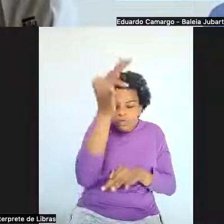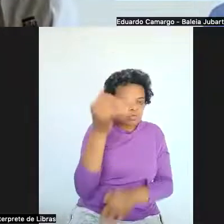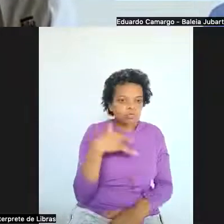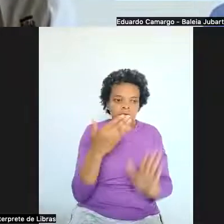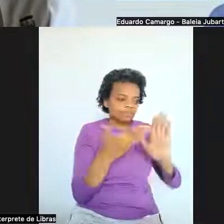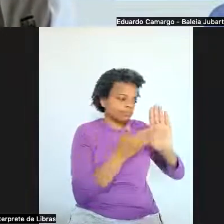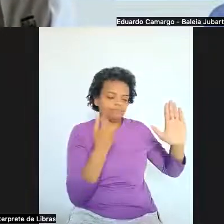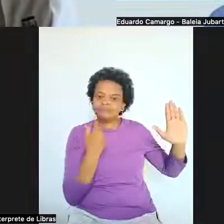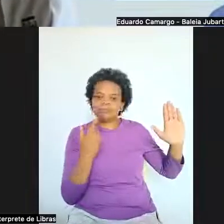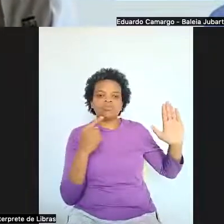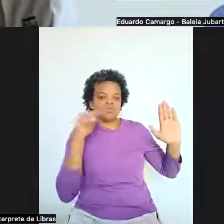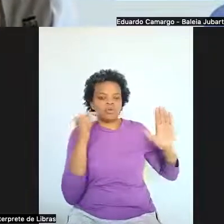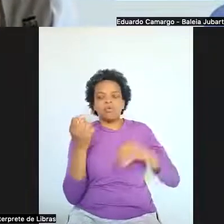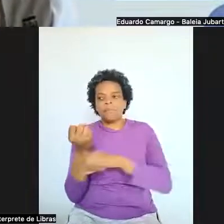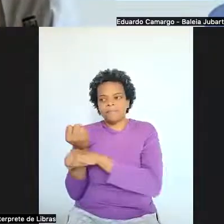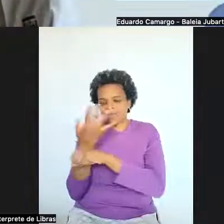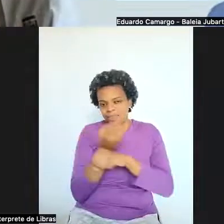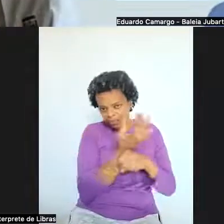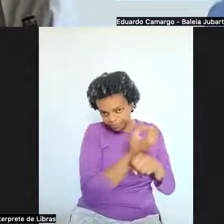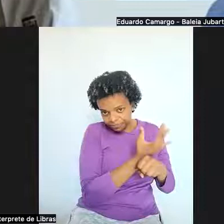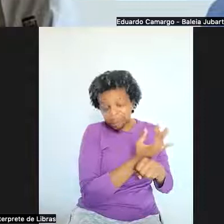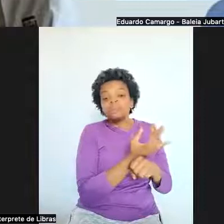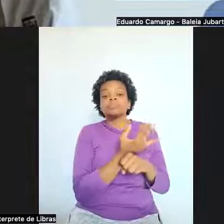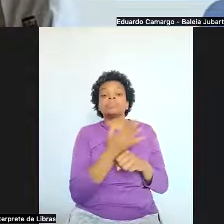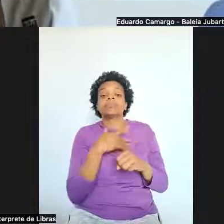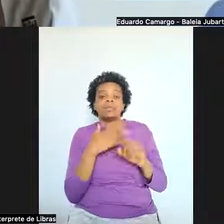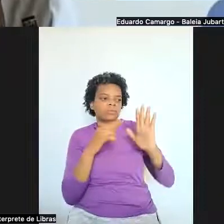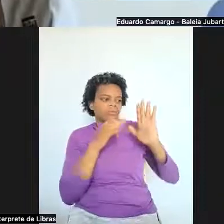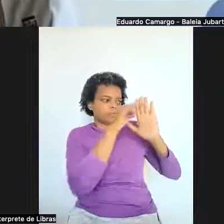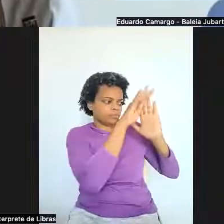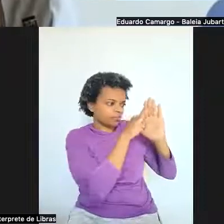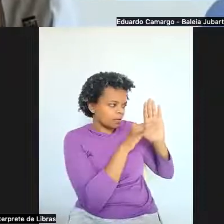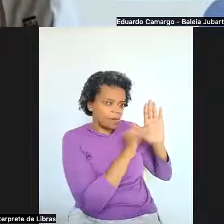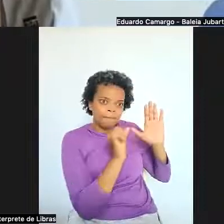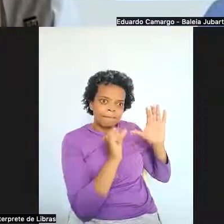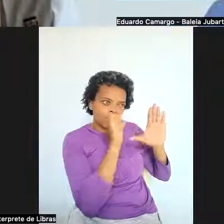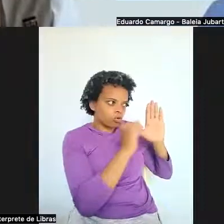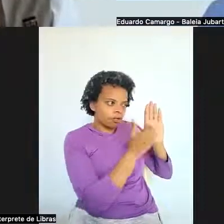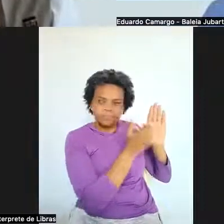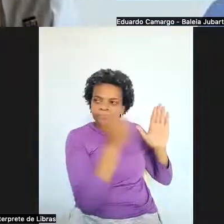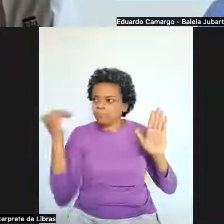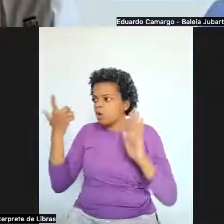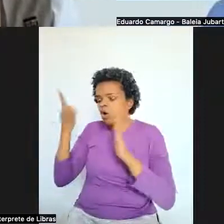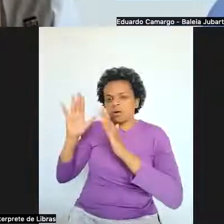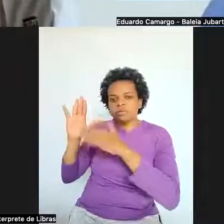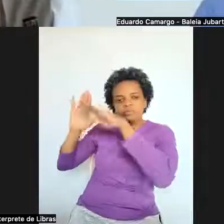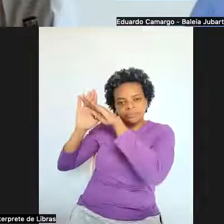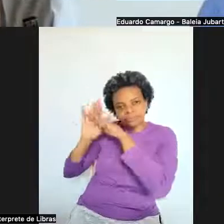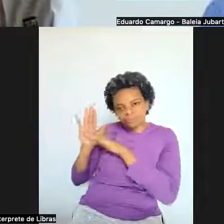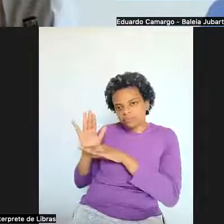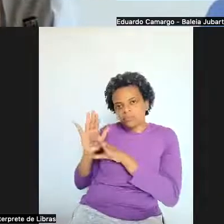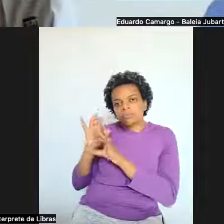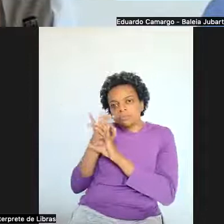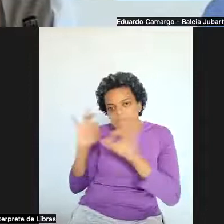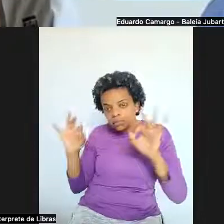low preoccupation list. It's not endangered anymore. I just want to highlight that one of the species